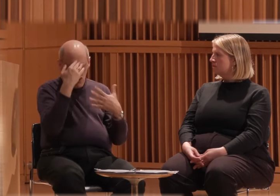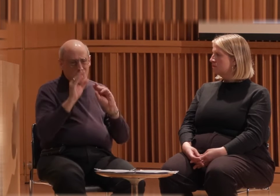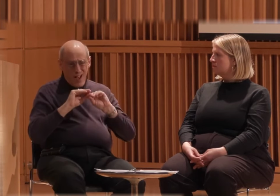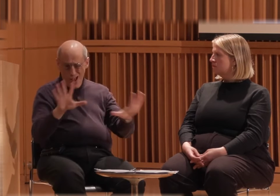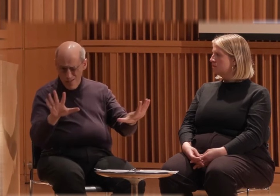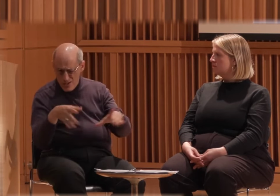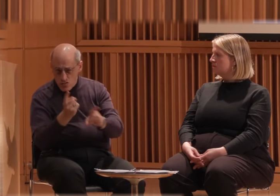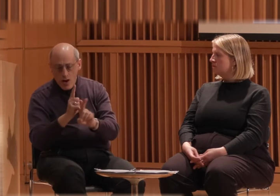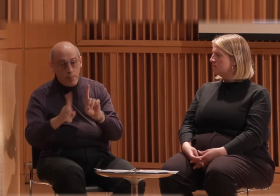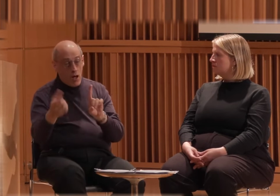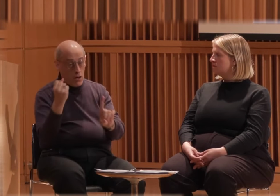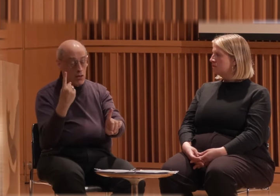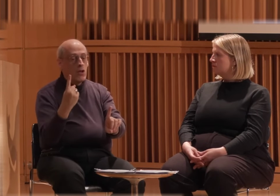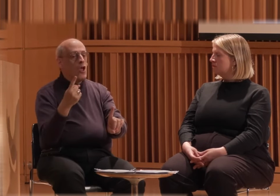but